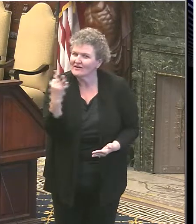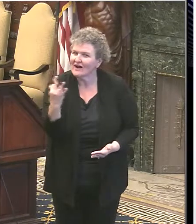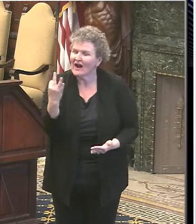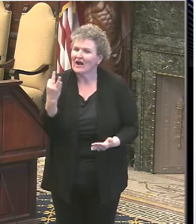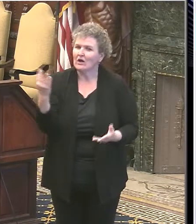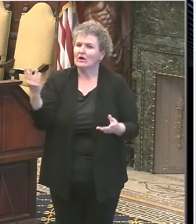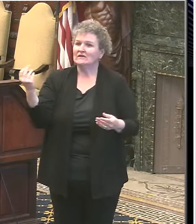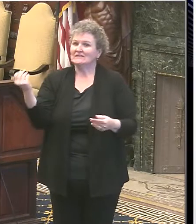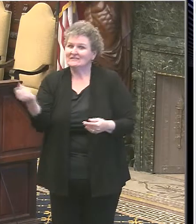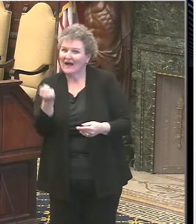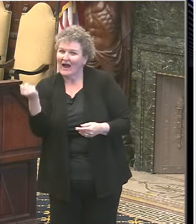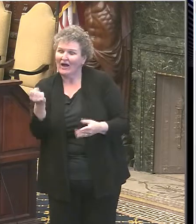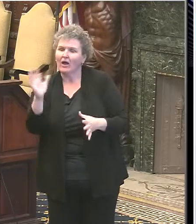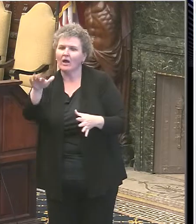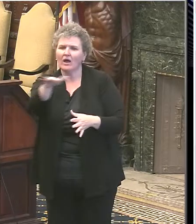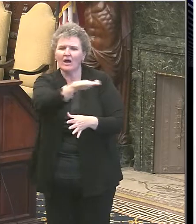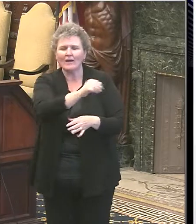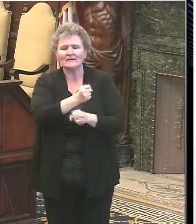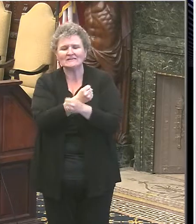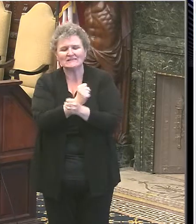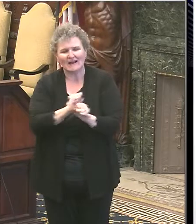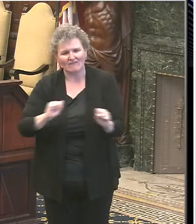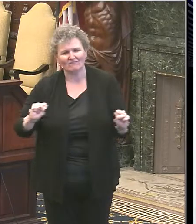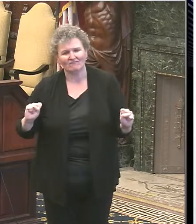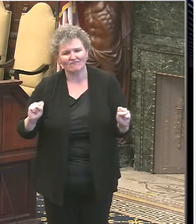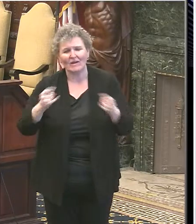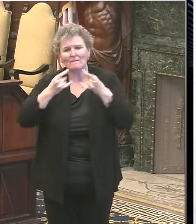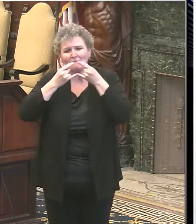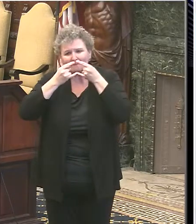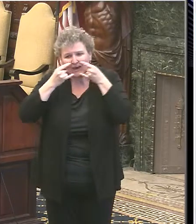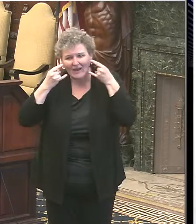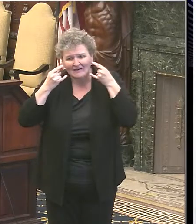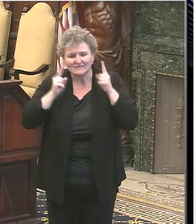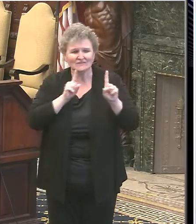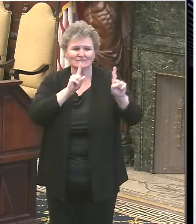to do so safely. Wear a mask, avoid long